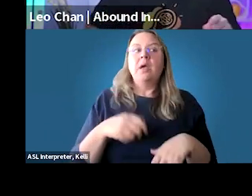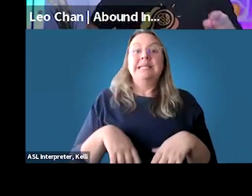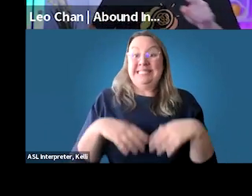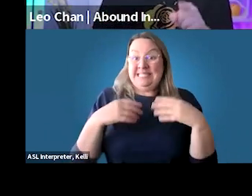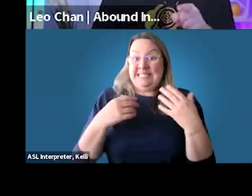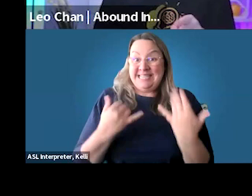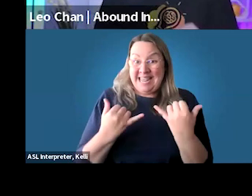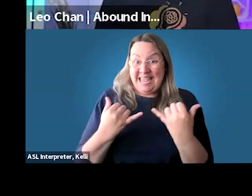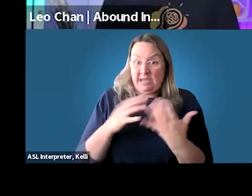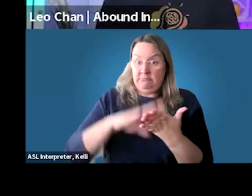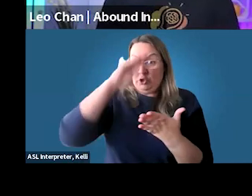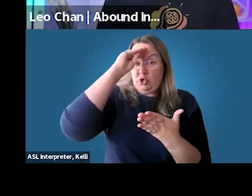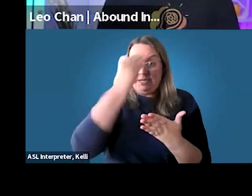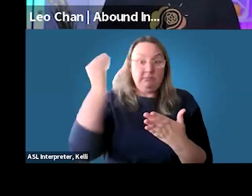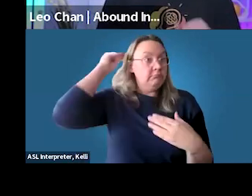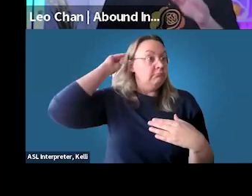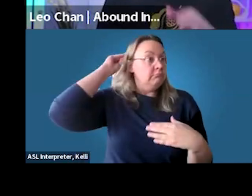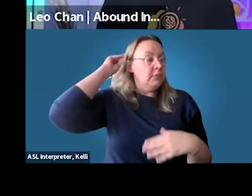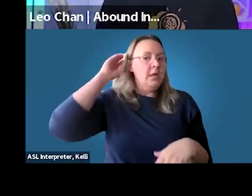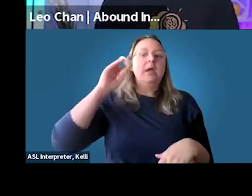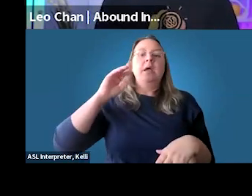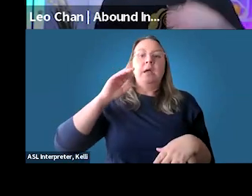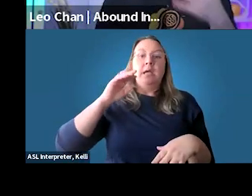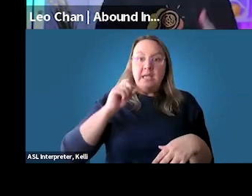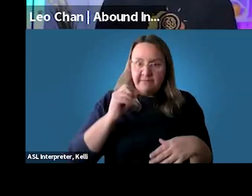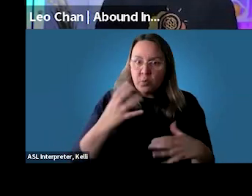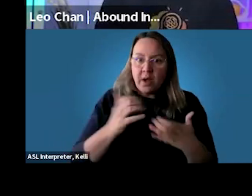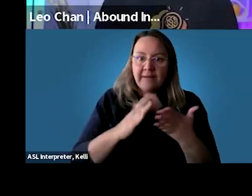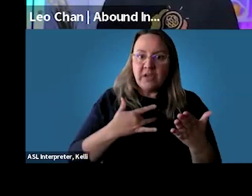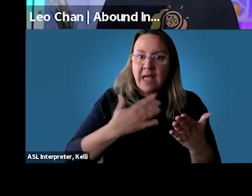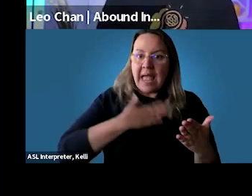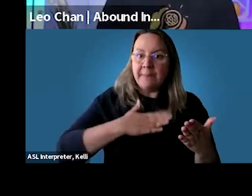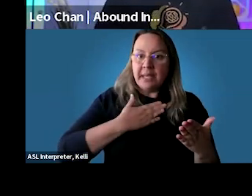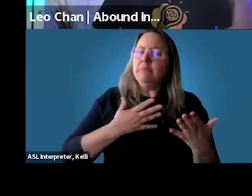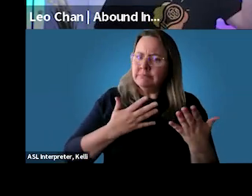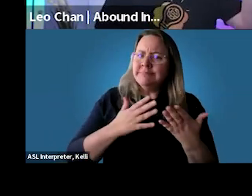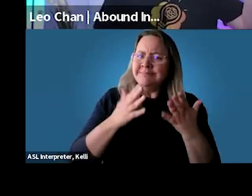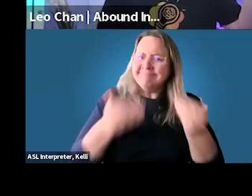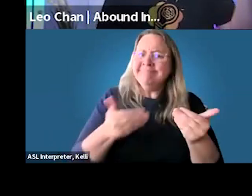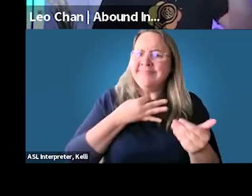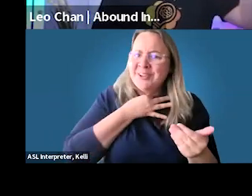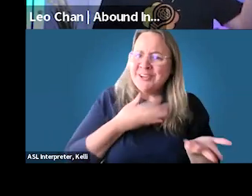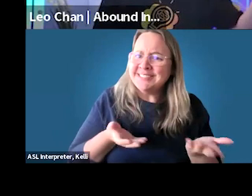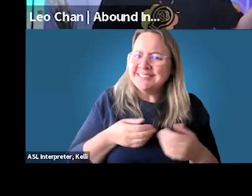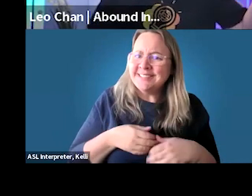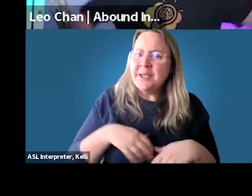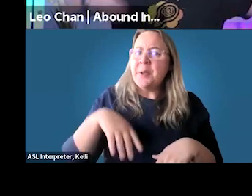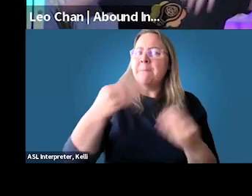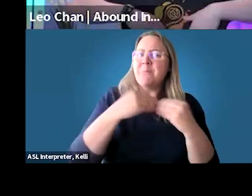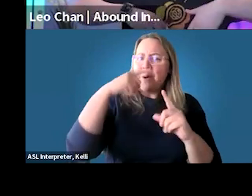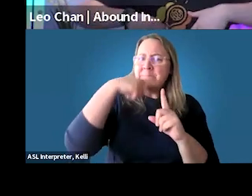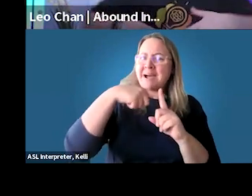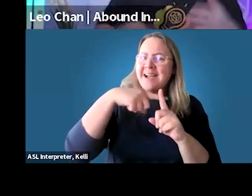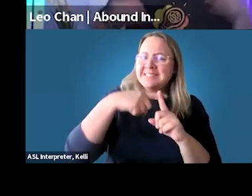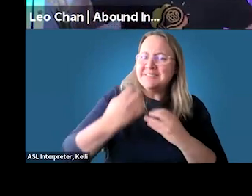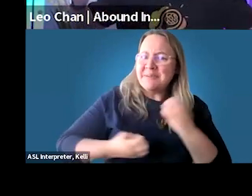today, if you want to be happier in your life, be curious. Explore that curiosity in you. Like, who doesn't want more positive emotions,